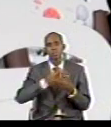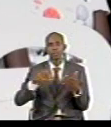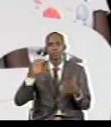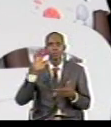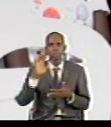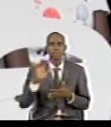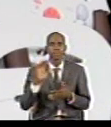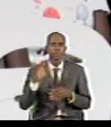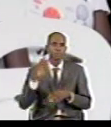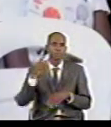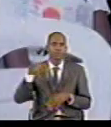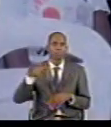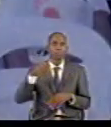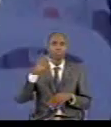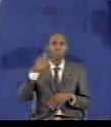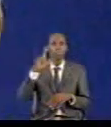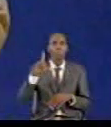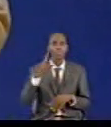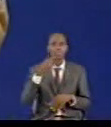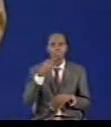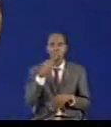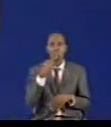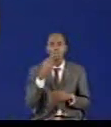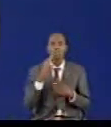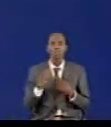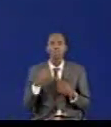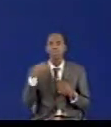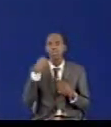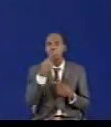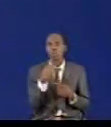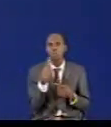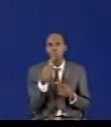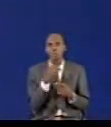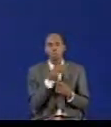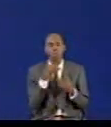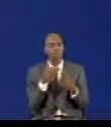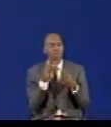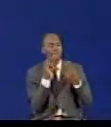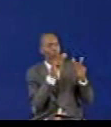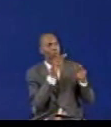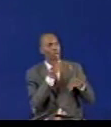the apostle said, to whom? We didn't look at their faces,